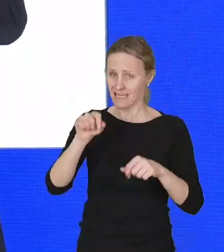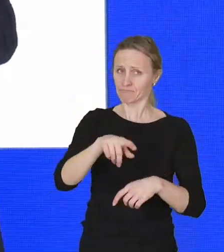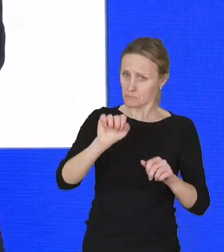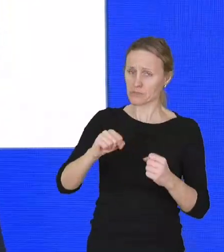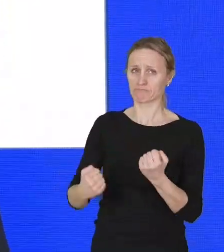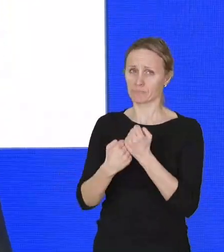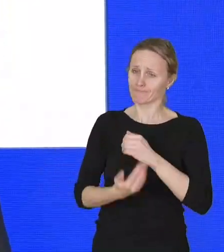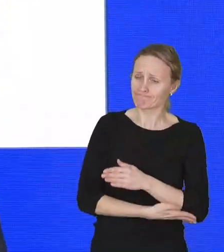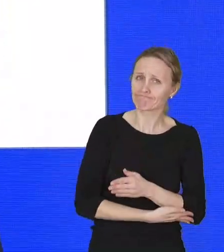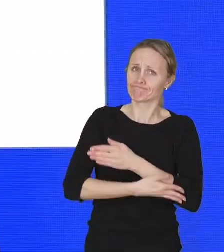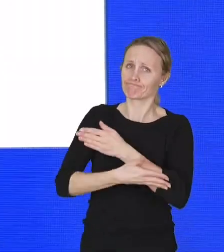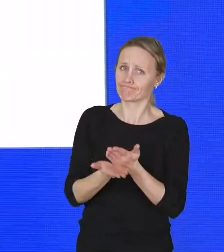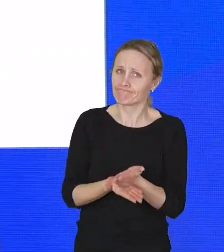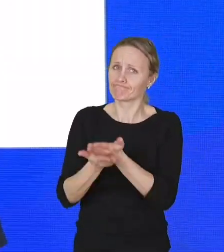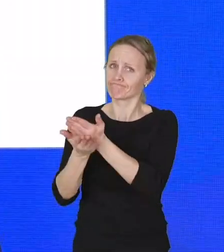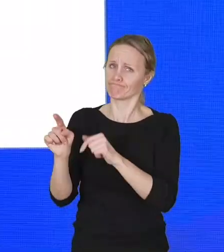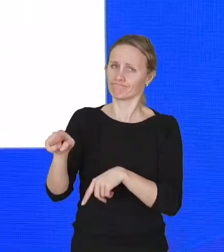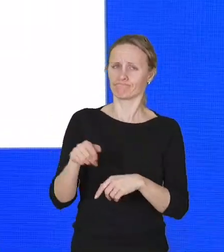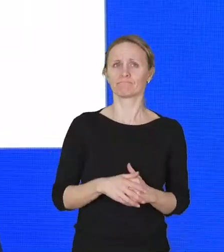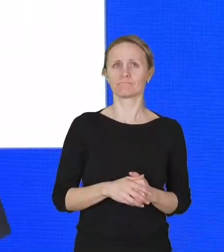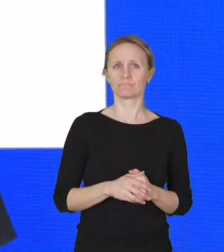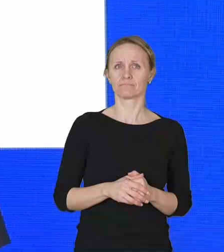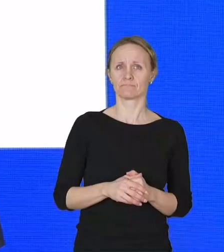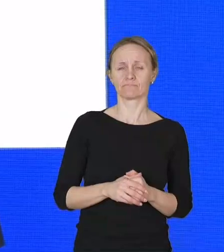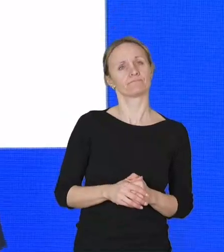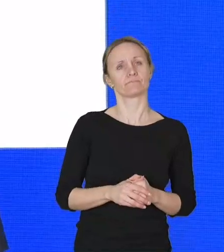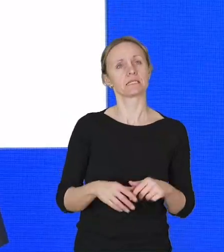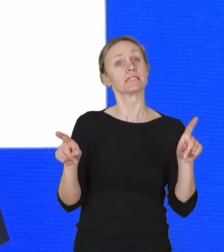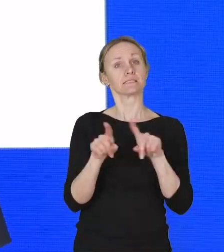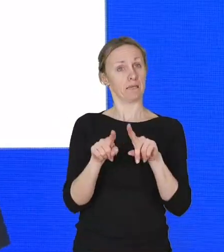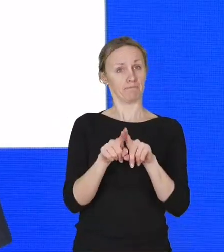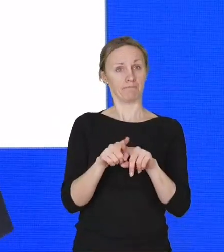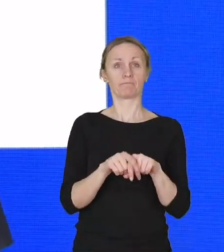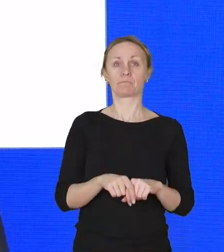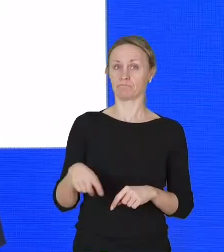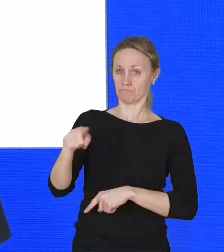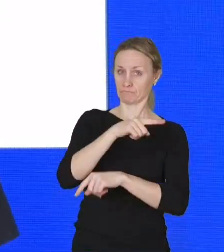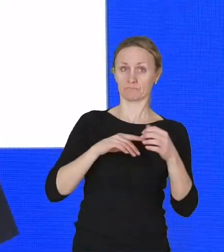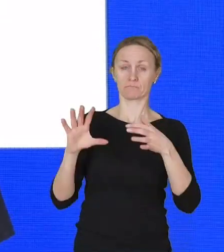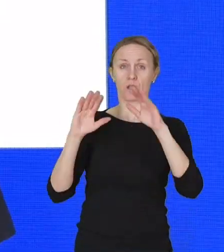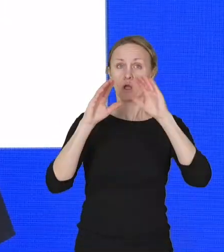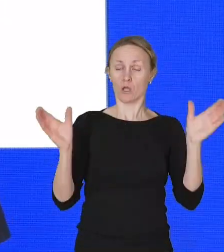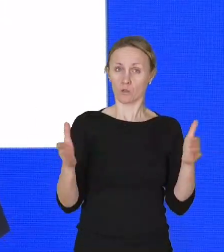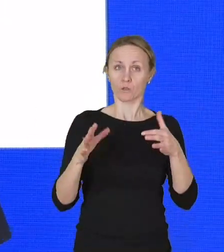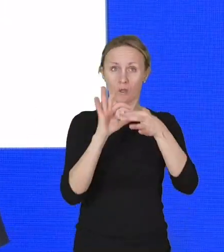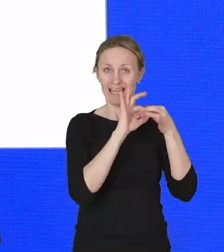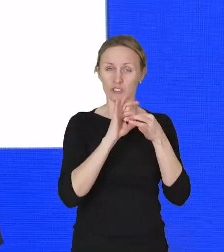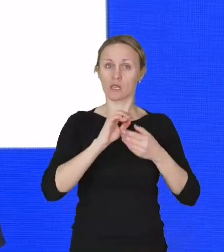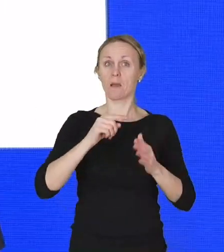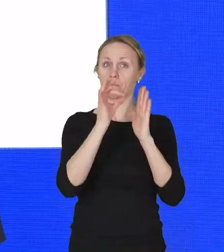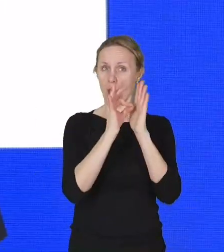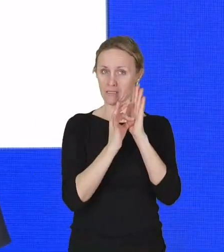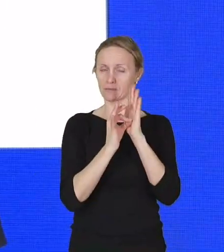are looking at excellence, at the most competitive. They want to compete with China and with the